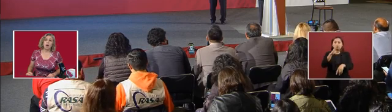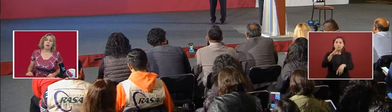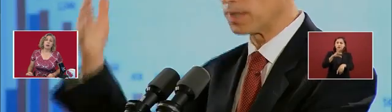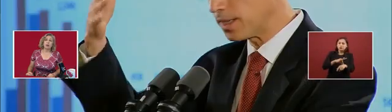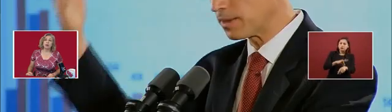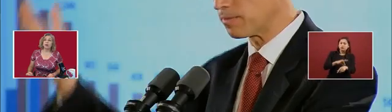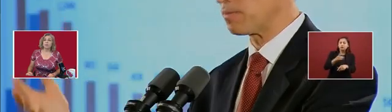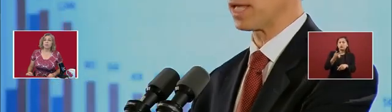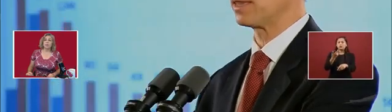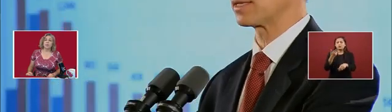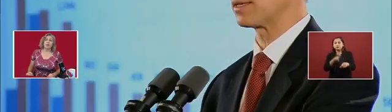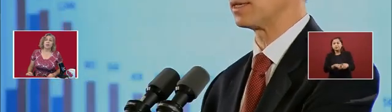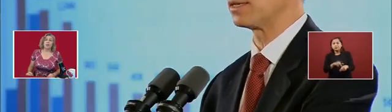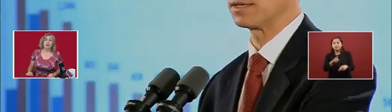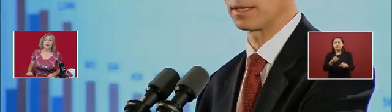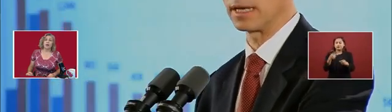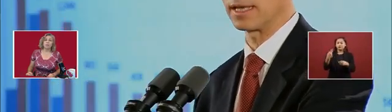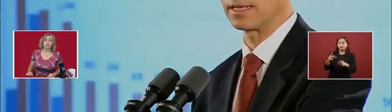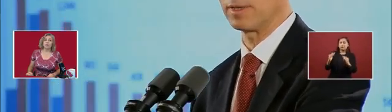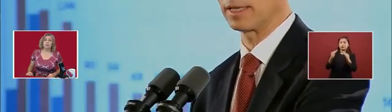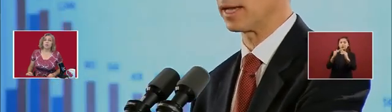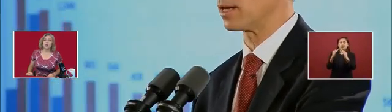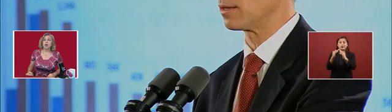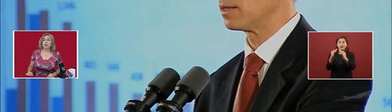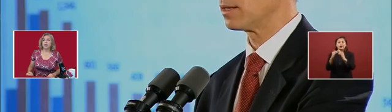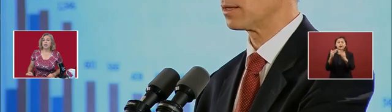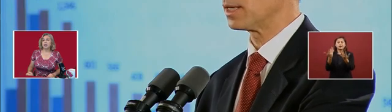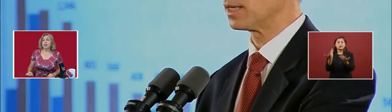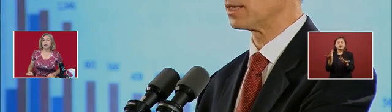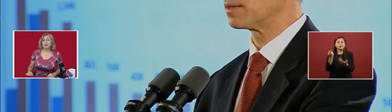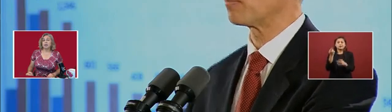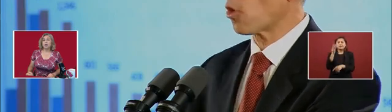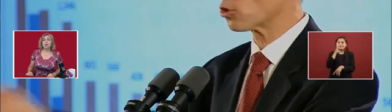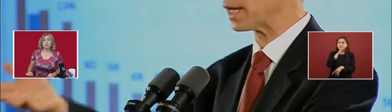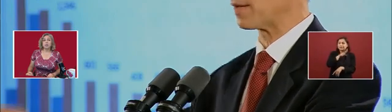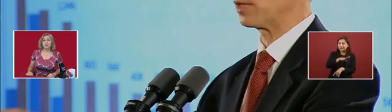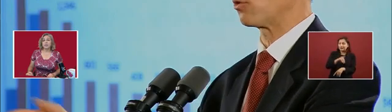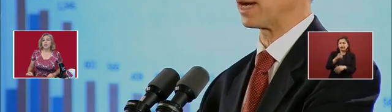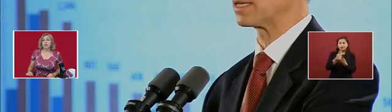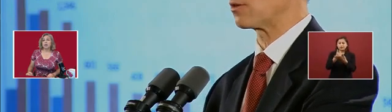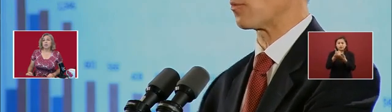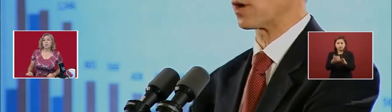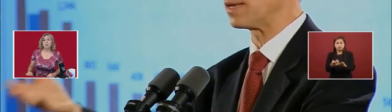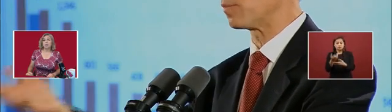the poor people have more dengue? Because they don't have the conditions of life